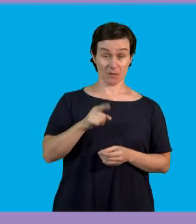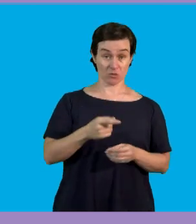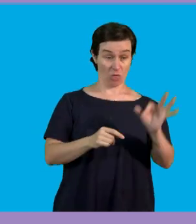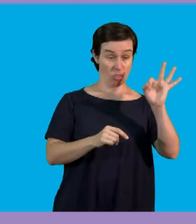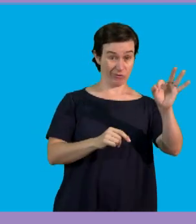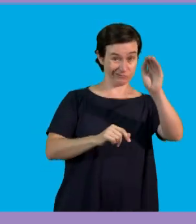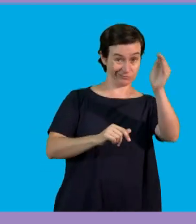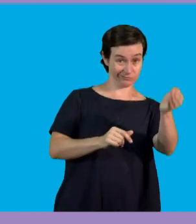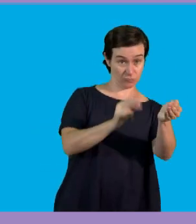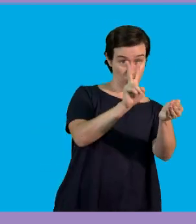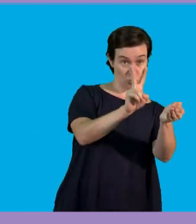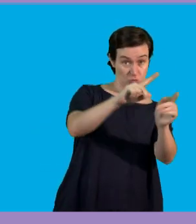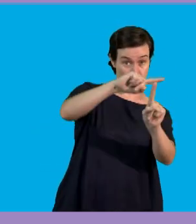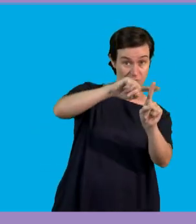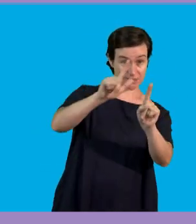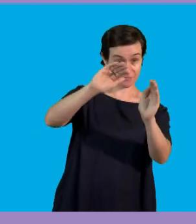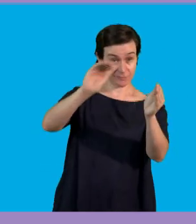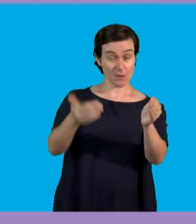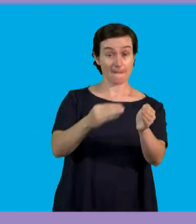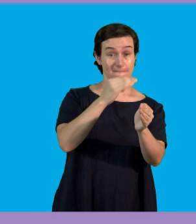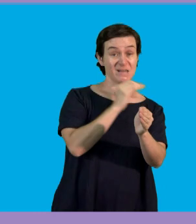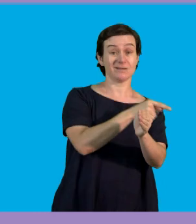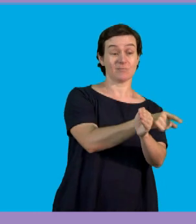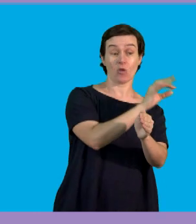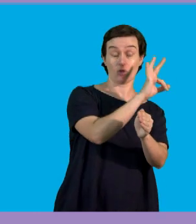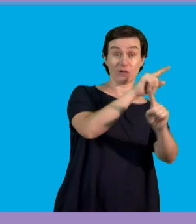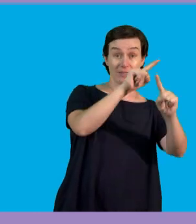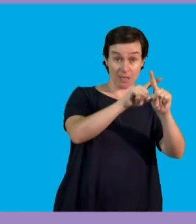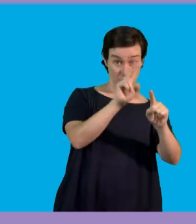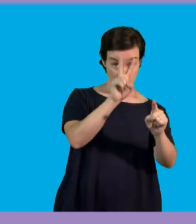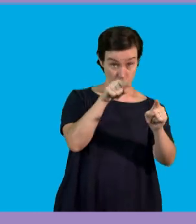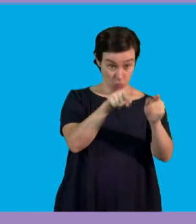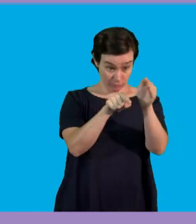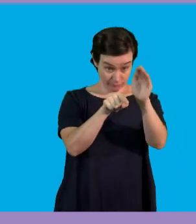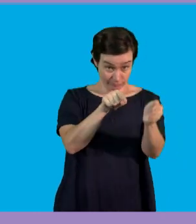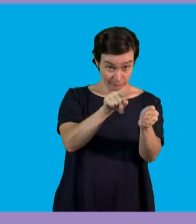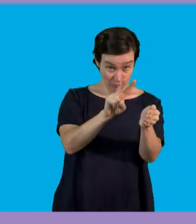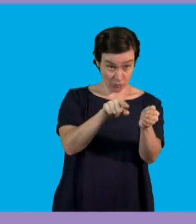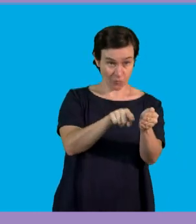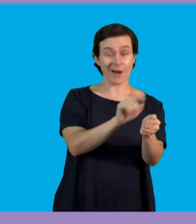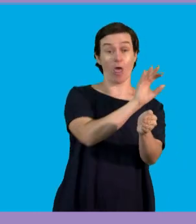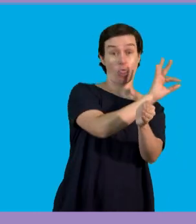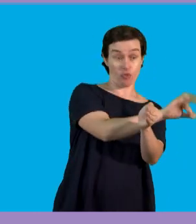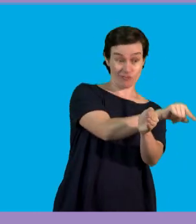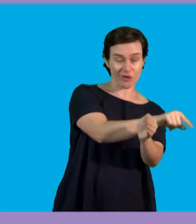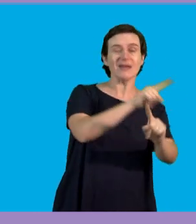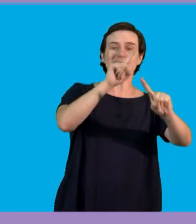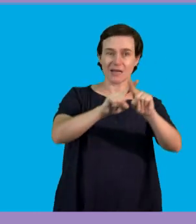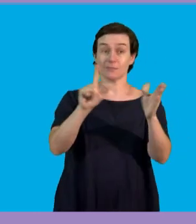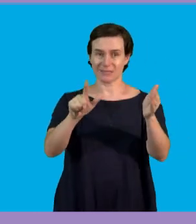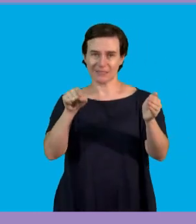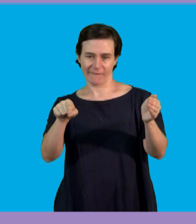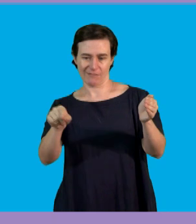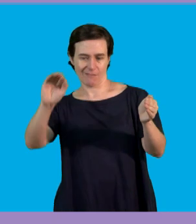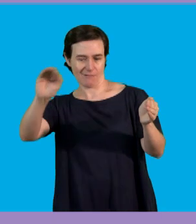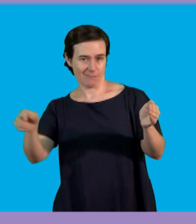2 together, and we are going to also multiply the 3 with the 7 together, and we are adding in this case.